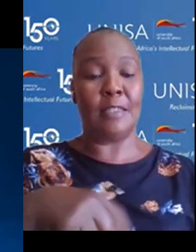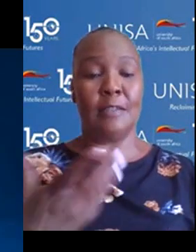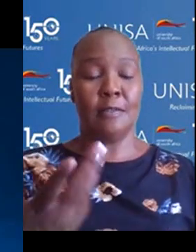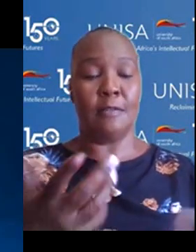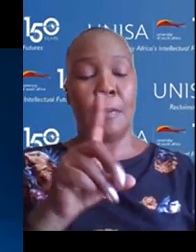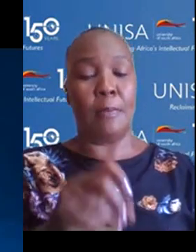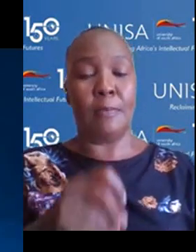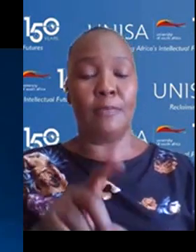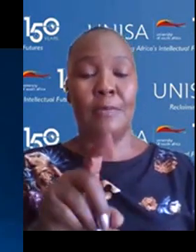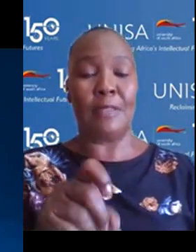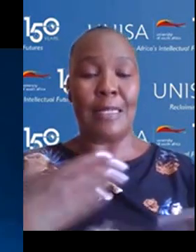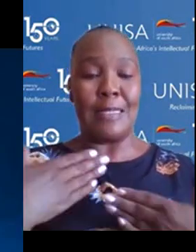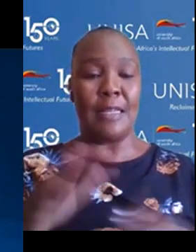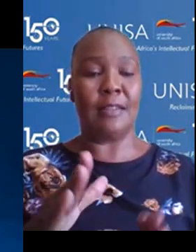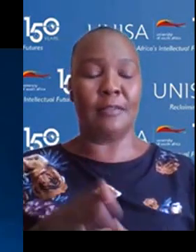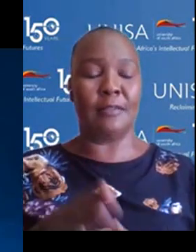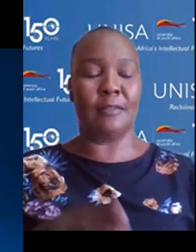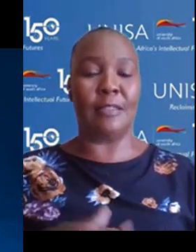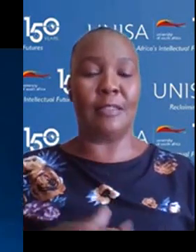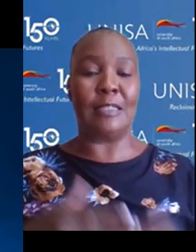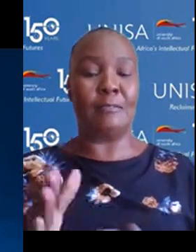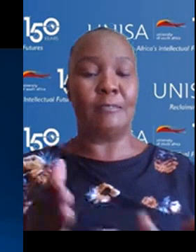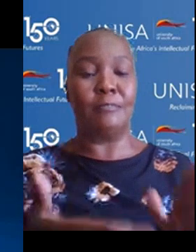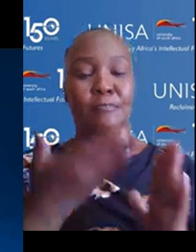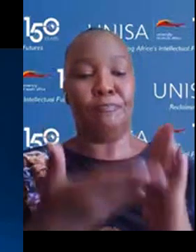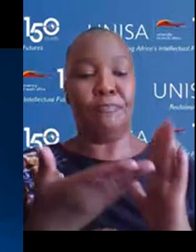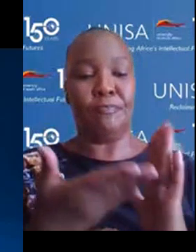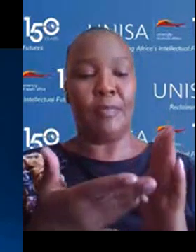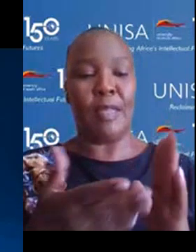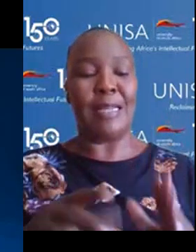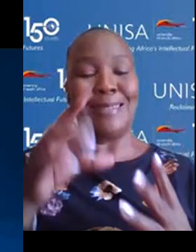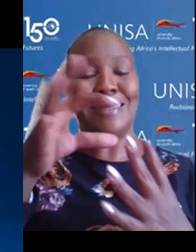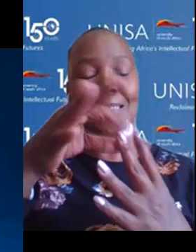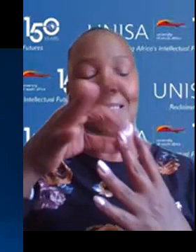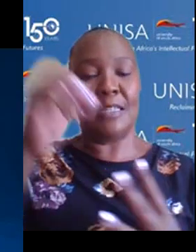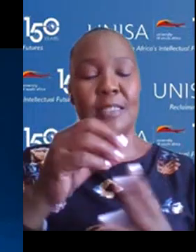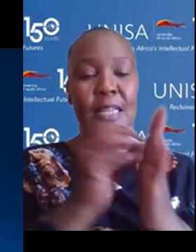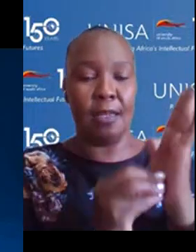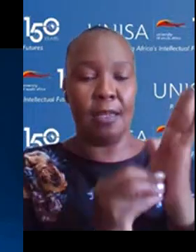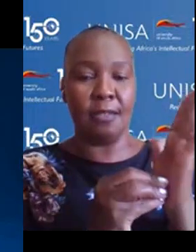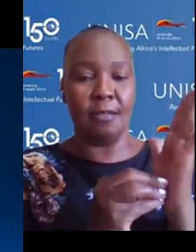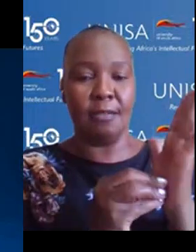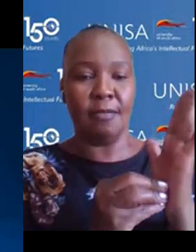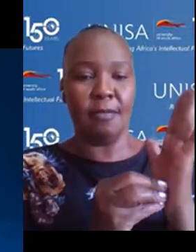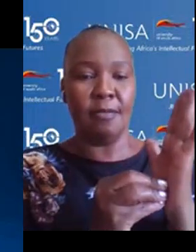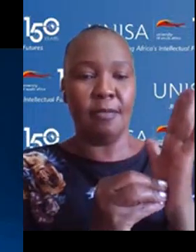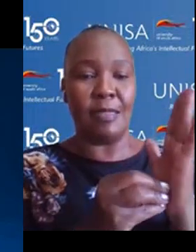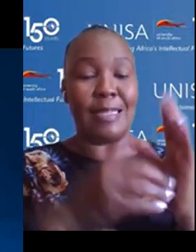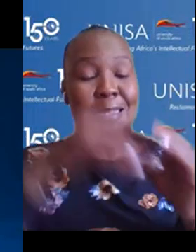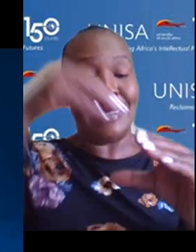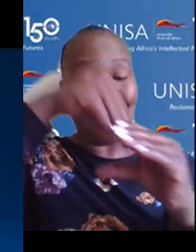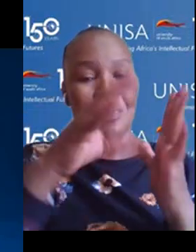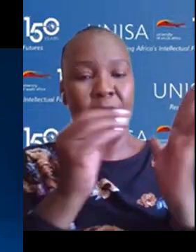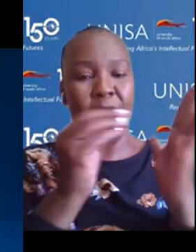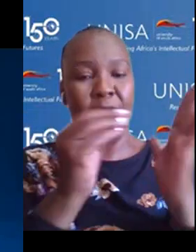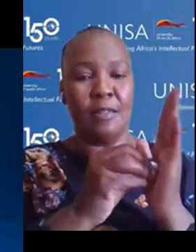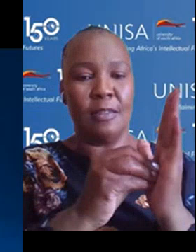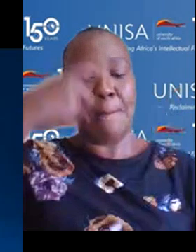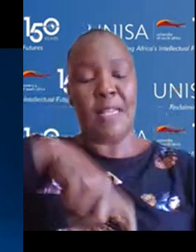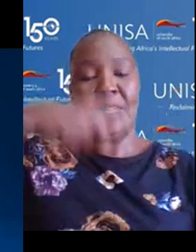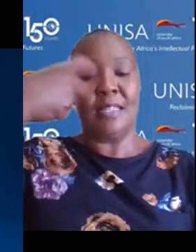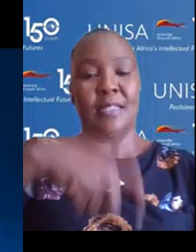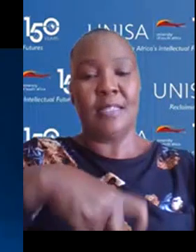click the Start button to open the Start menu. Then select Settings. Within Settings, select